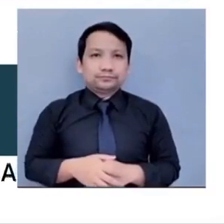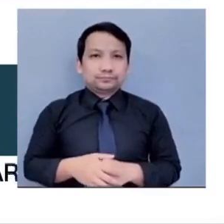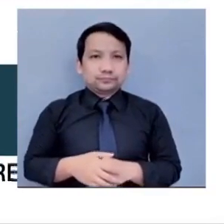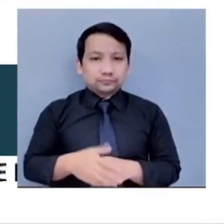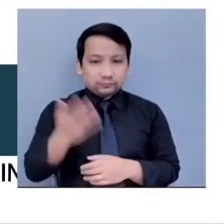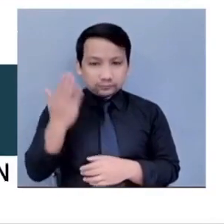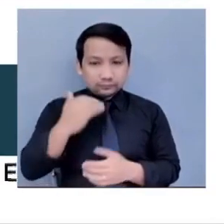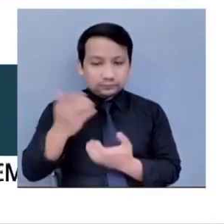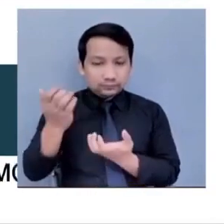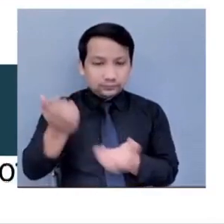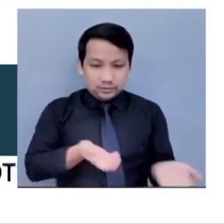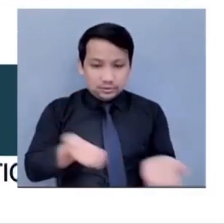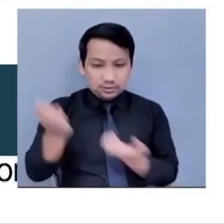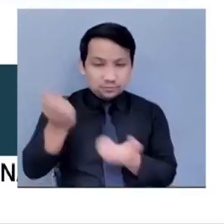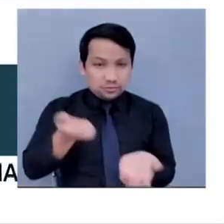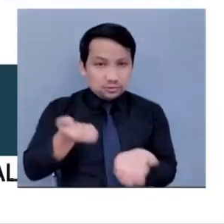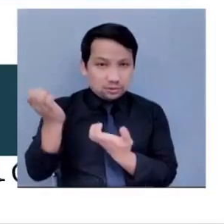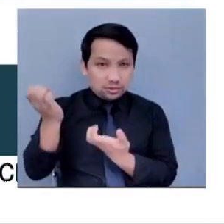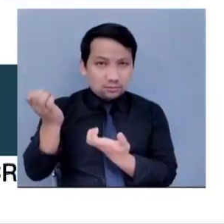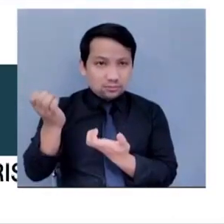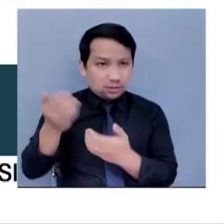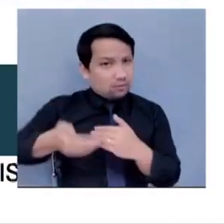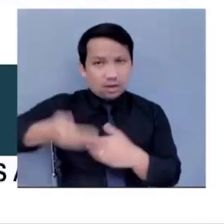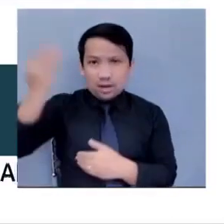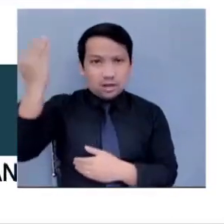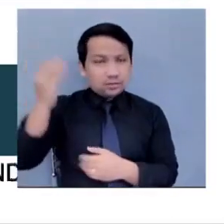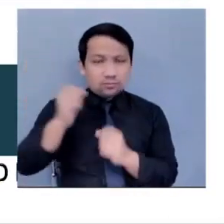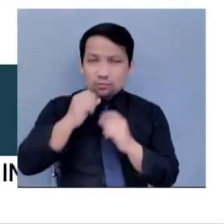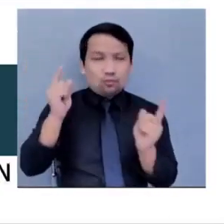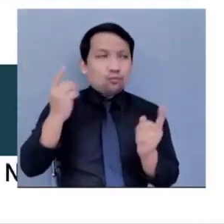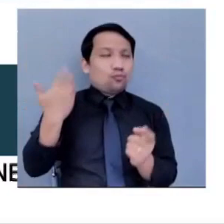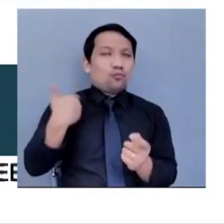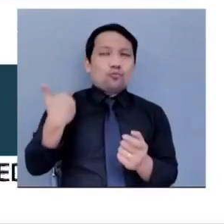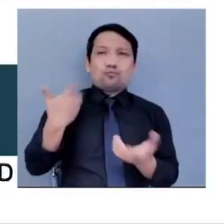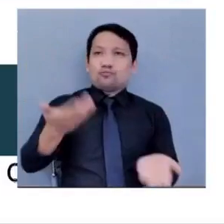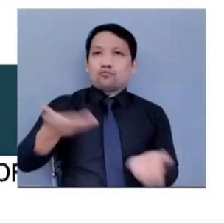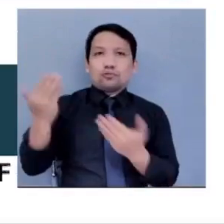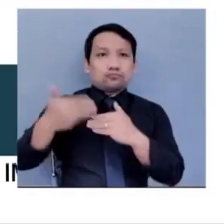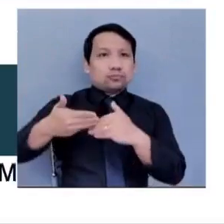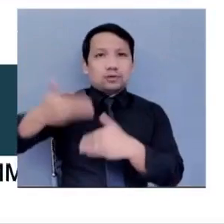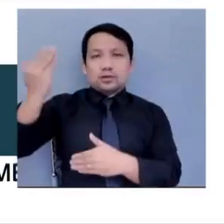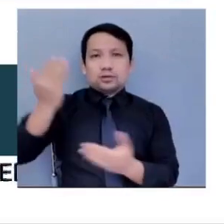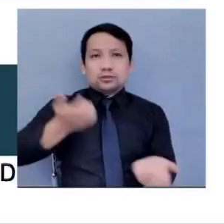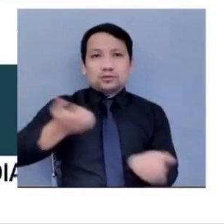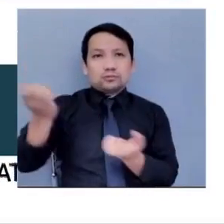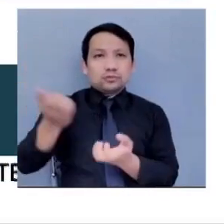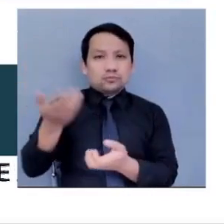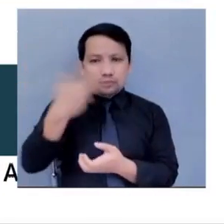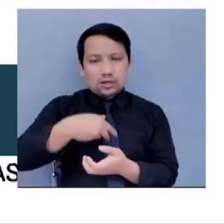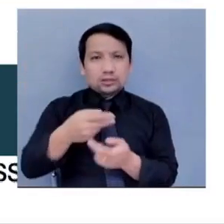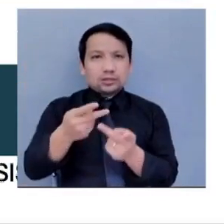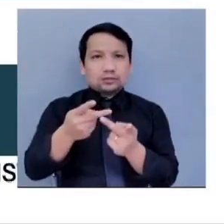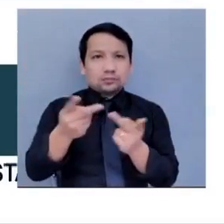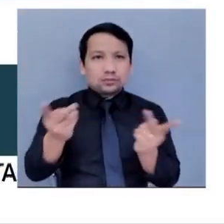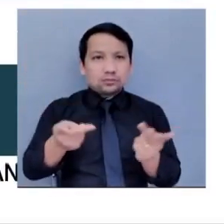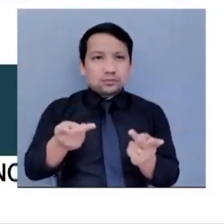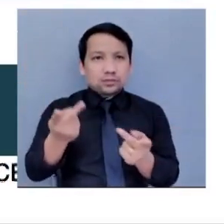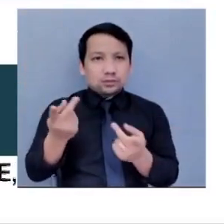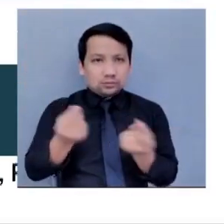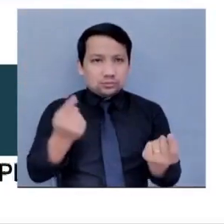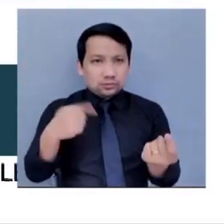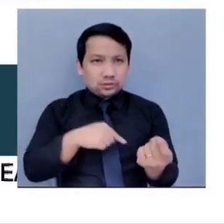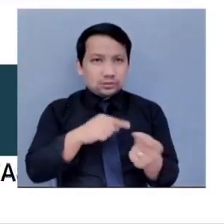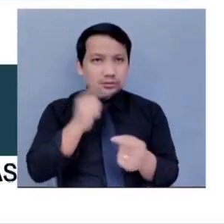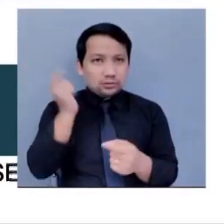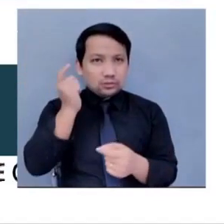surprisingly, are at record highs on the month. So those are bright spots, as we call them. And the